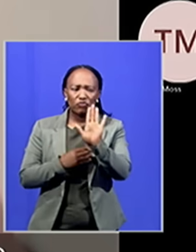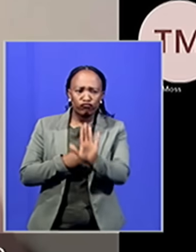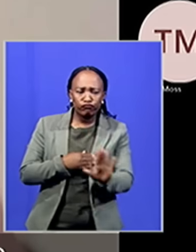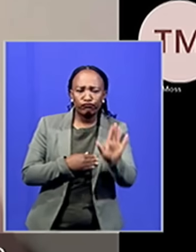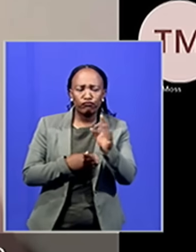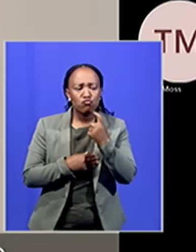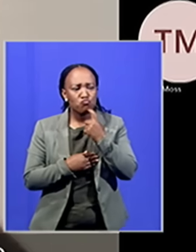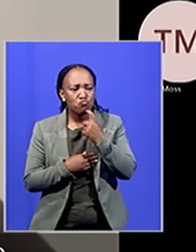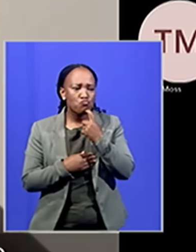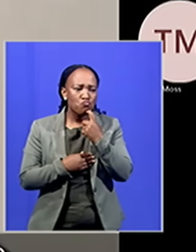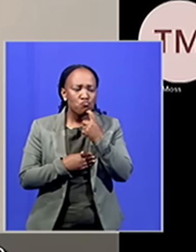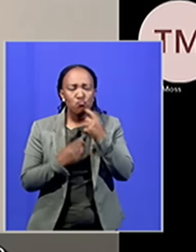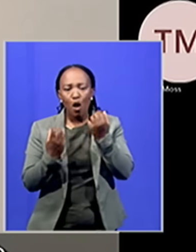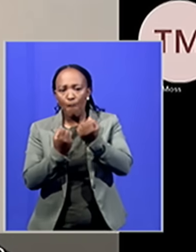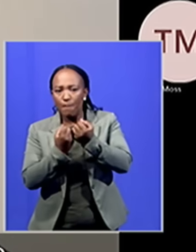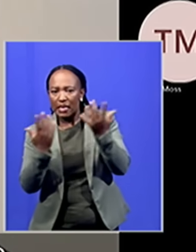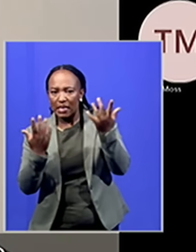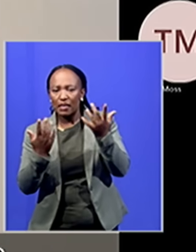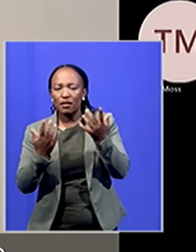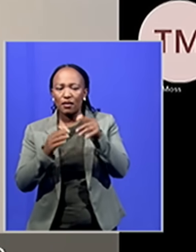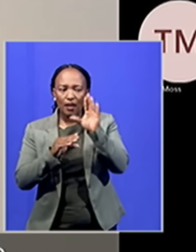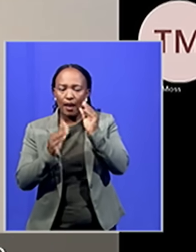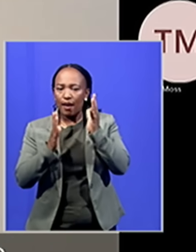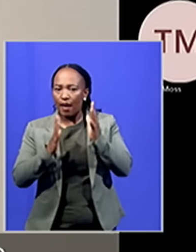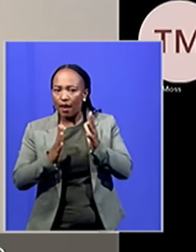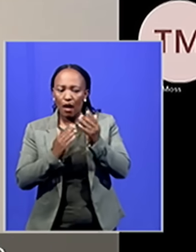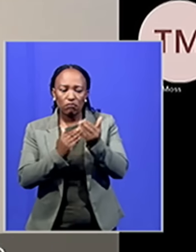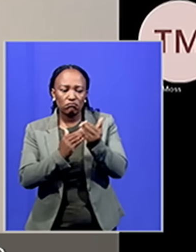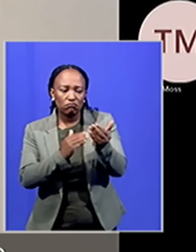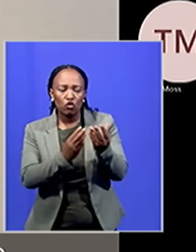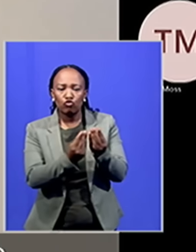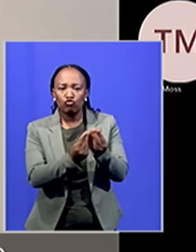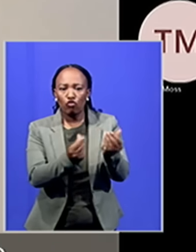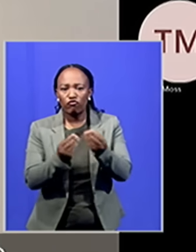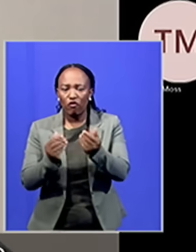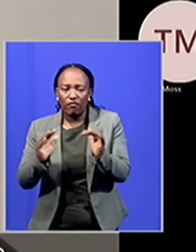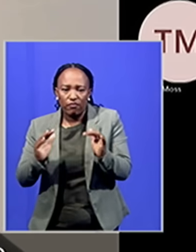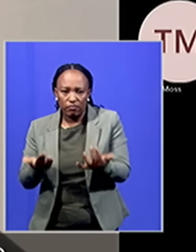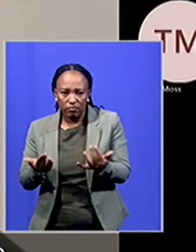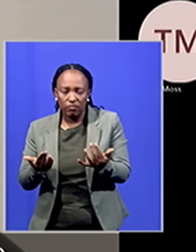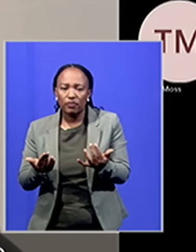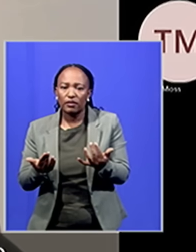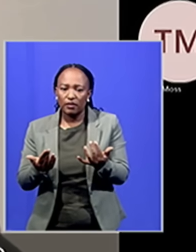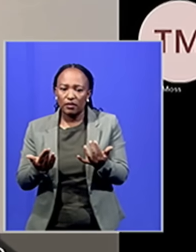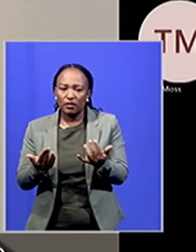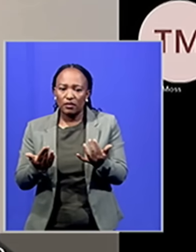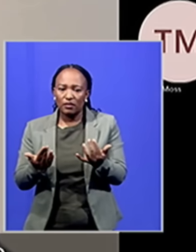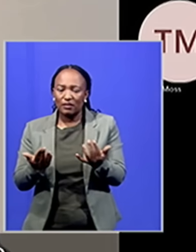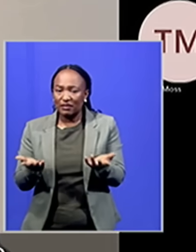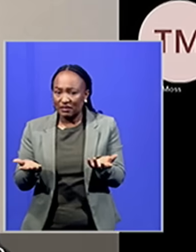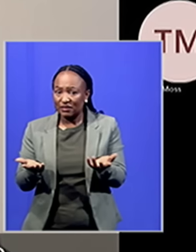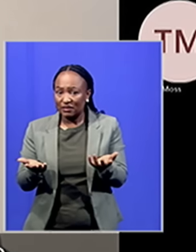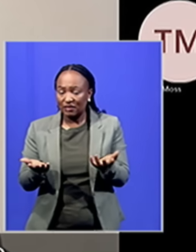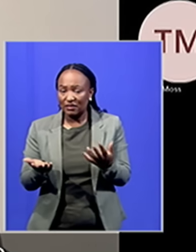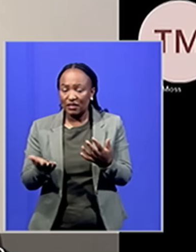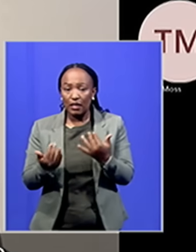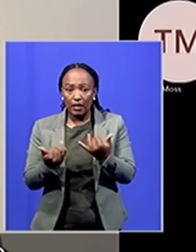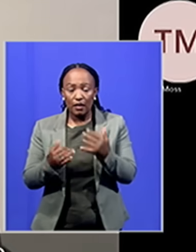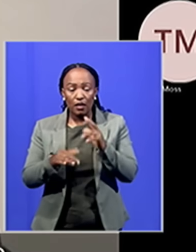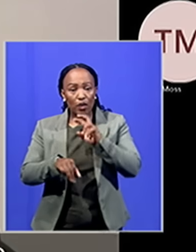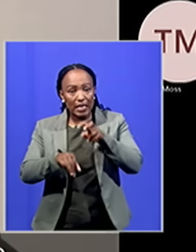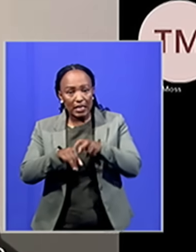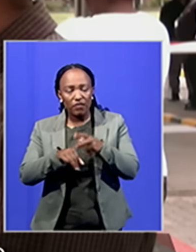and look and decide on how these things are going to be solved by way of saying there's need for building